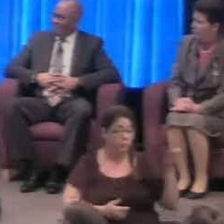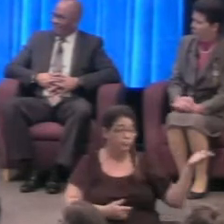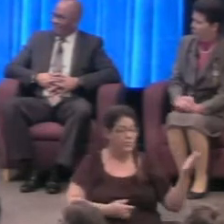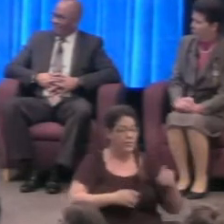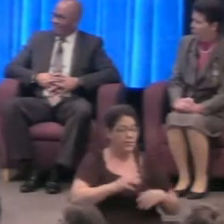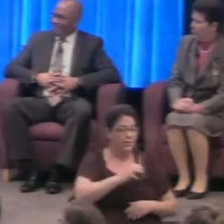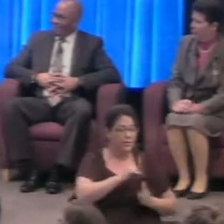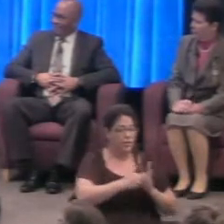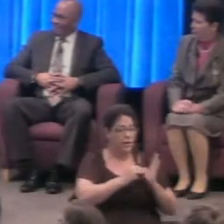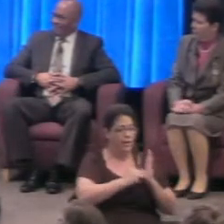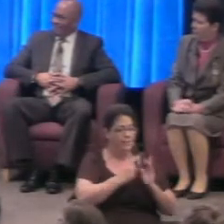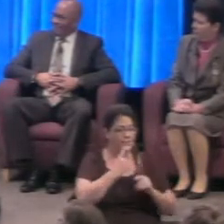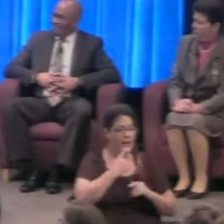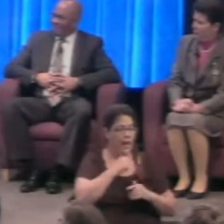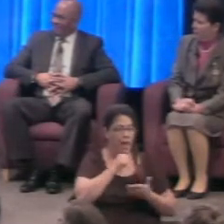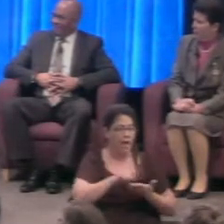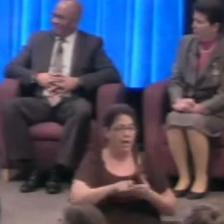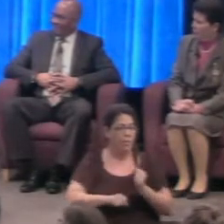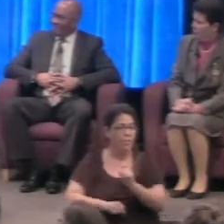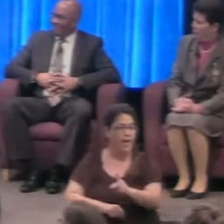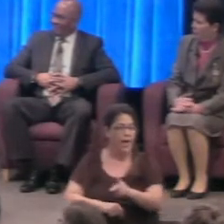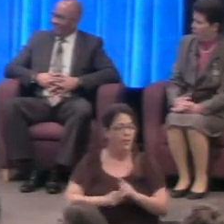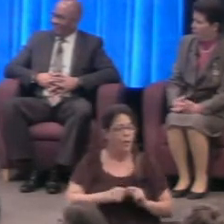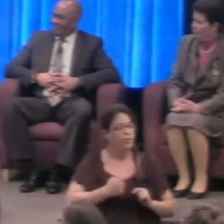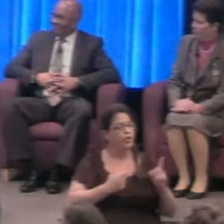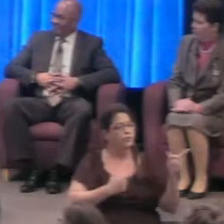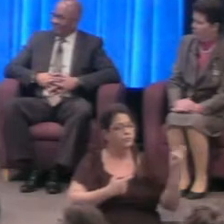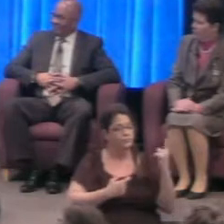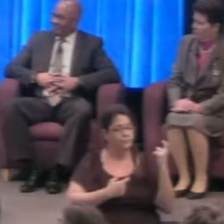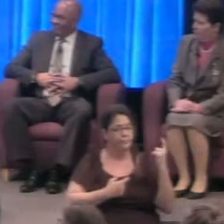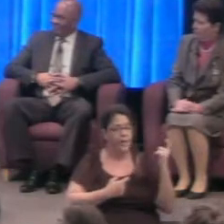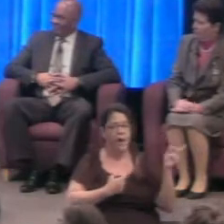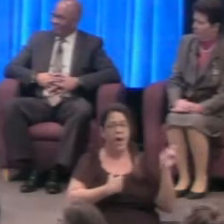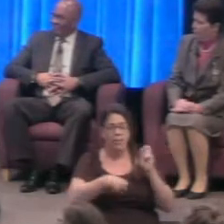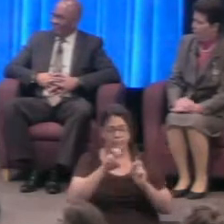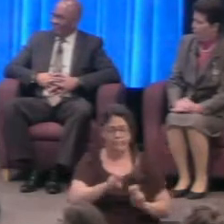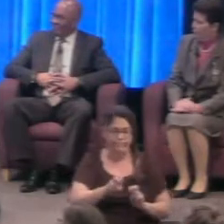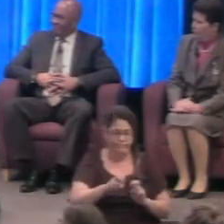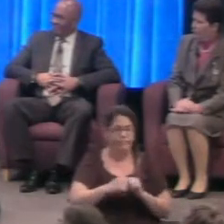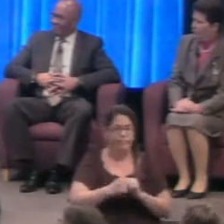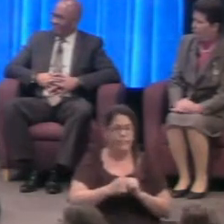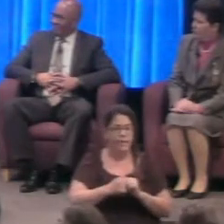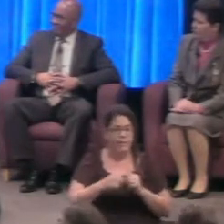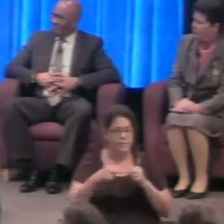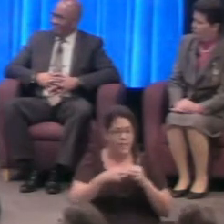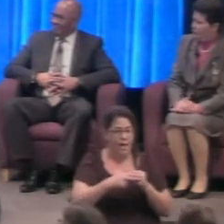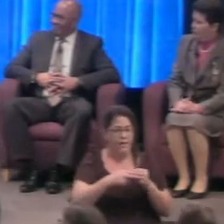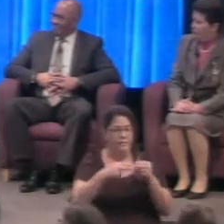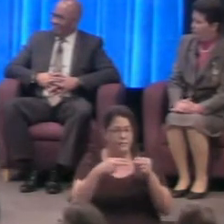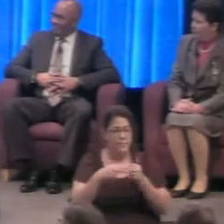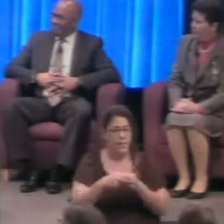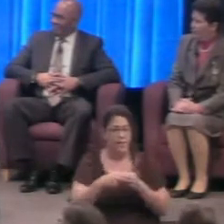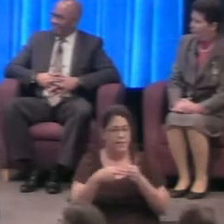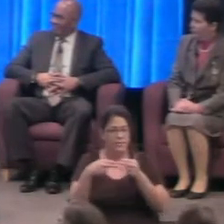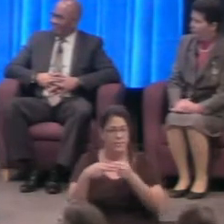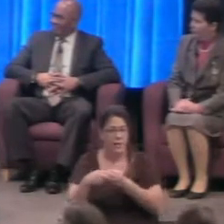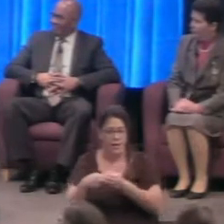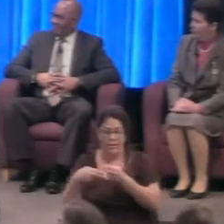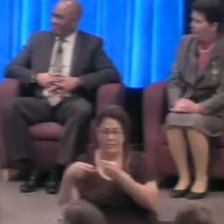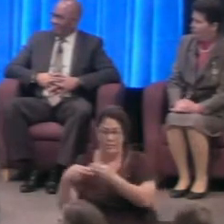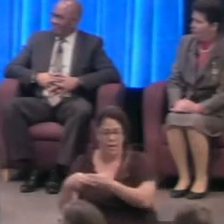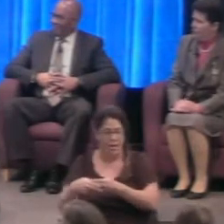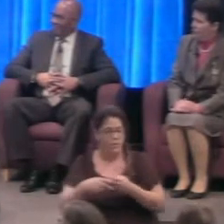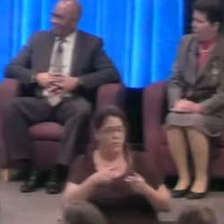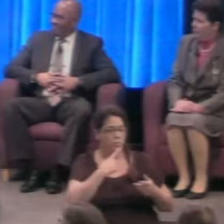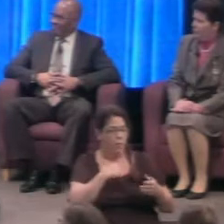and sat me down and went through these charts slide by slide and told me